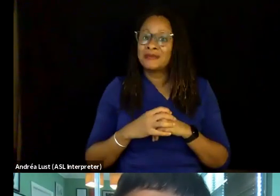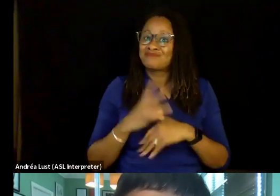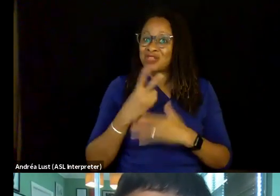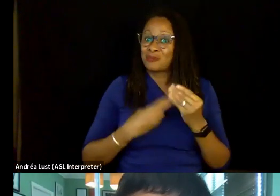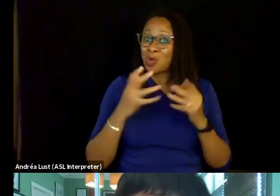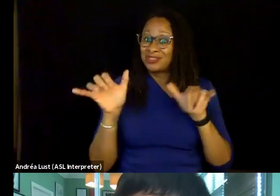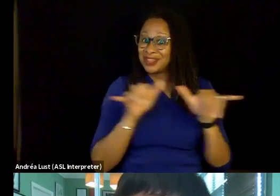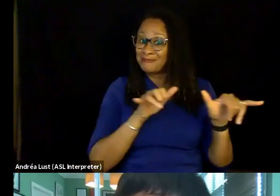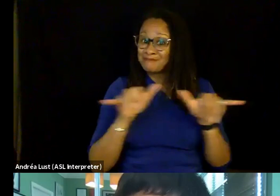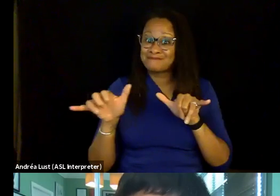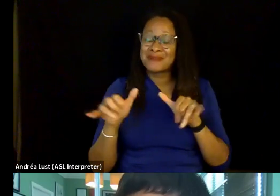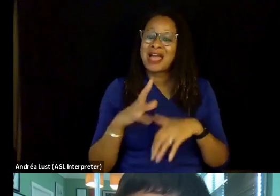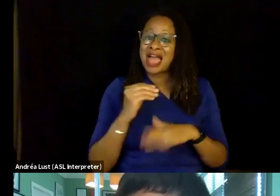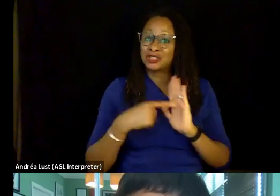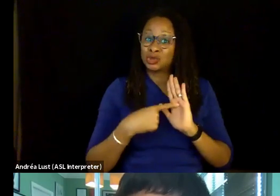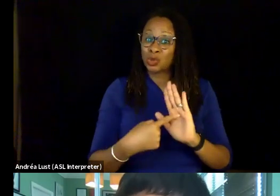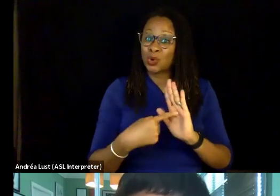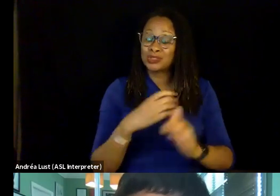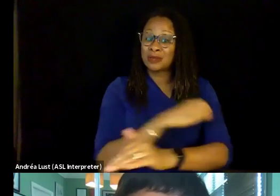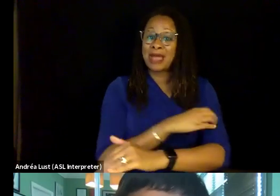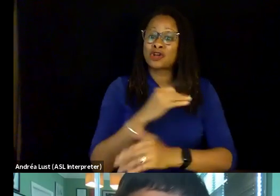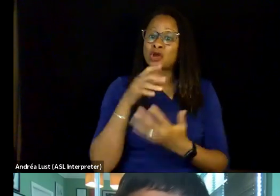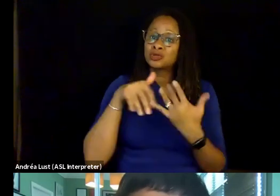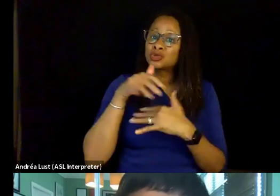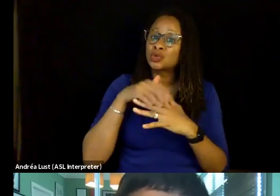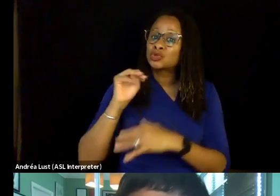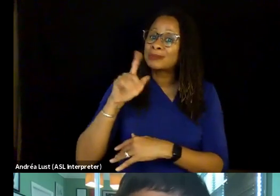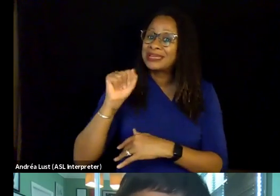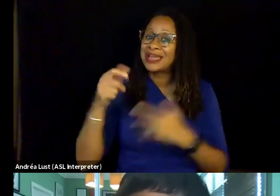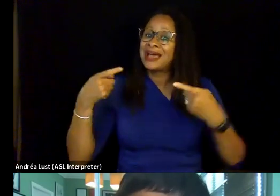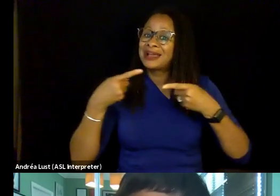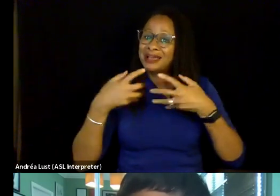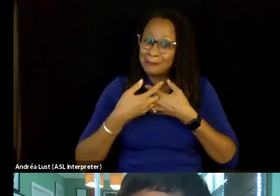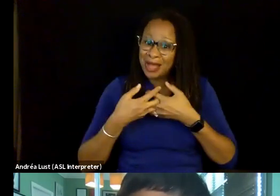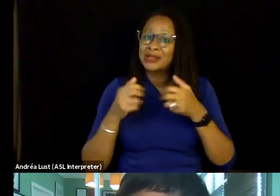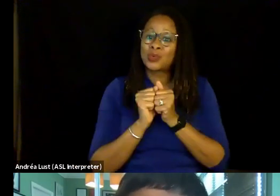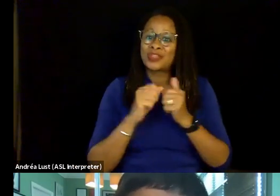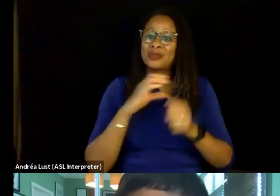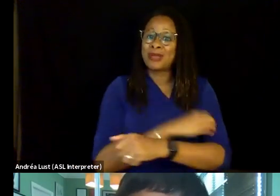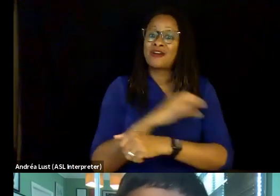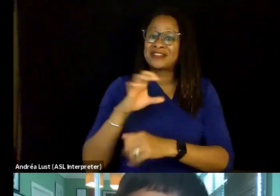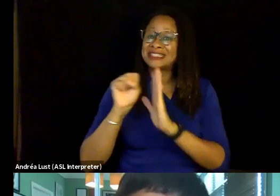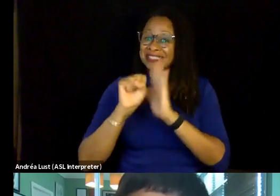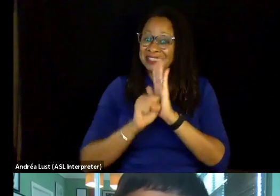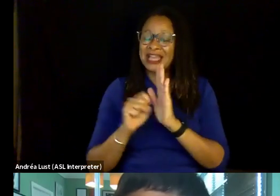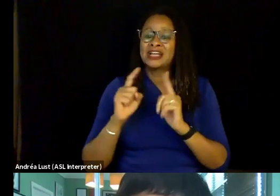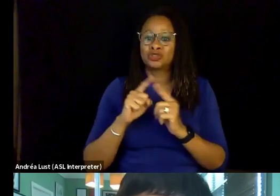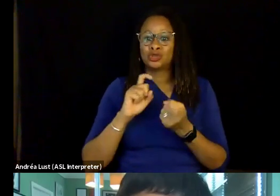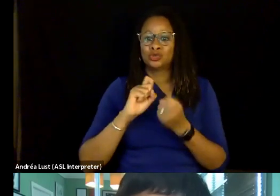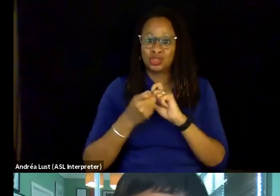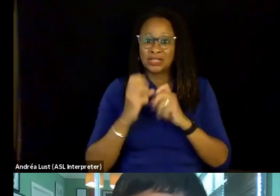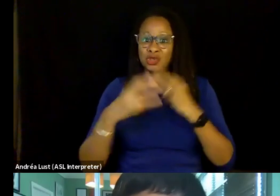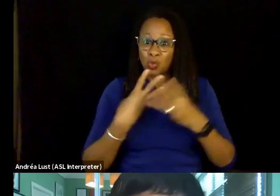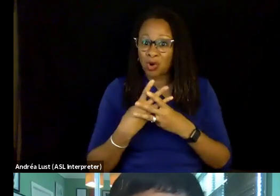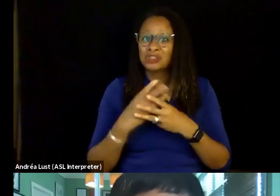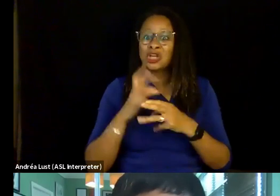and the same. And it shows you the power of social media combined with the power of the state to turn the world, to recreate, to reshape